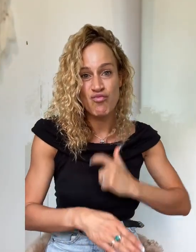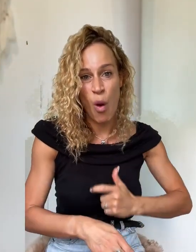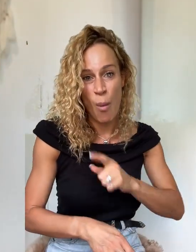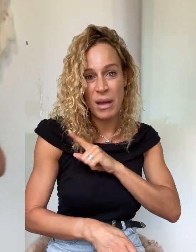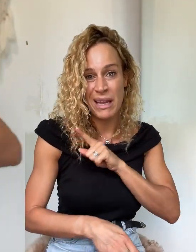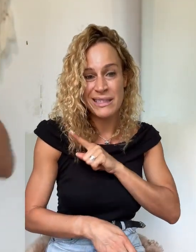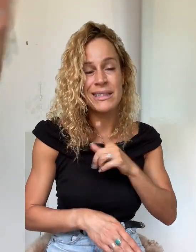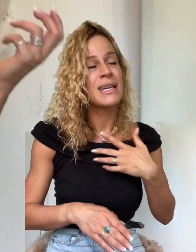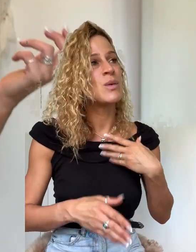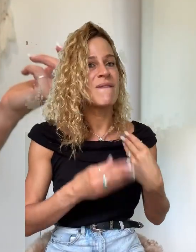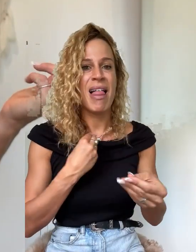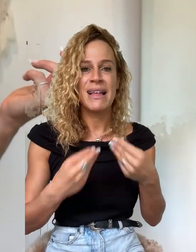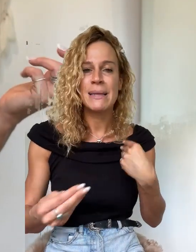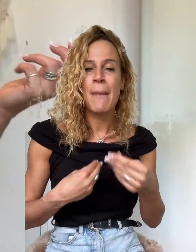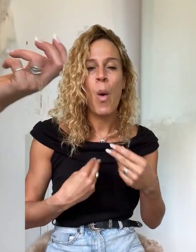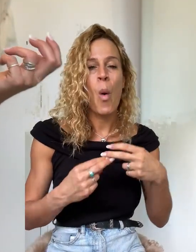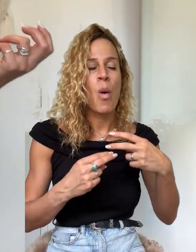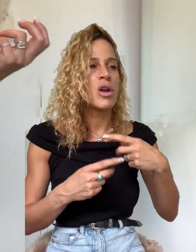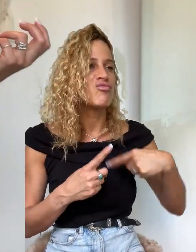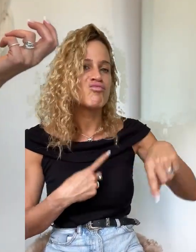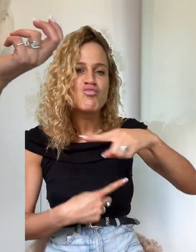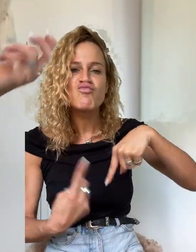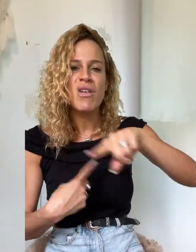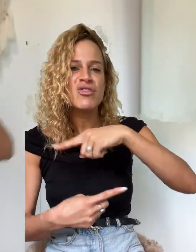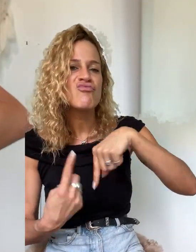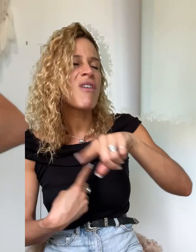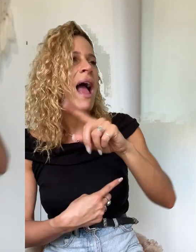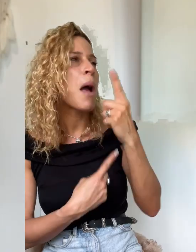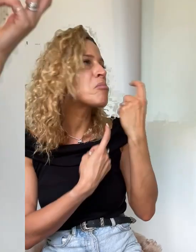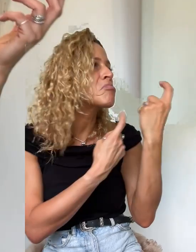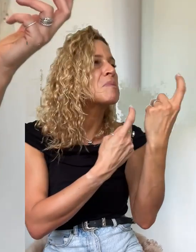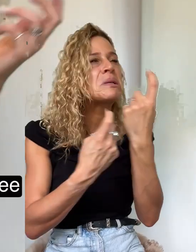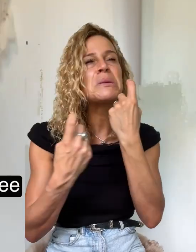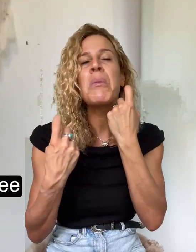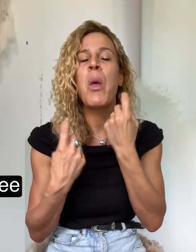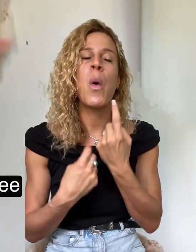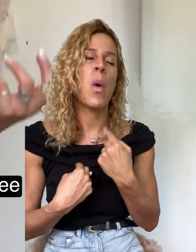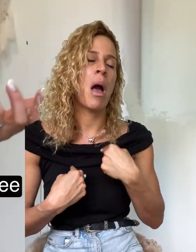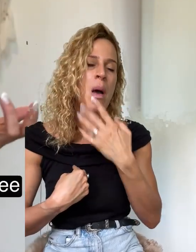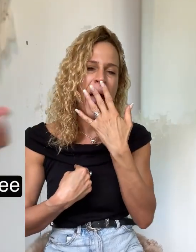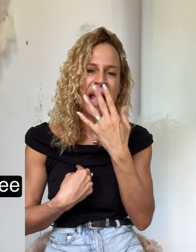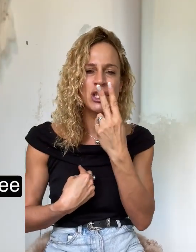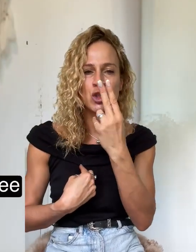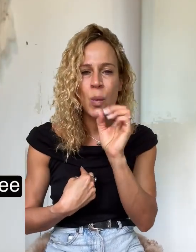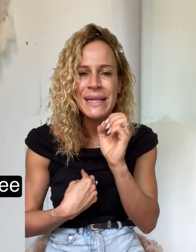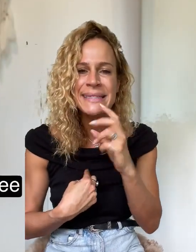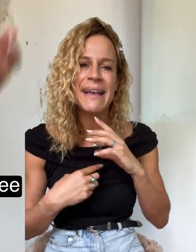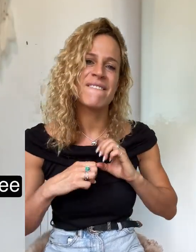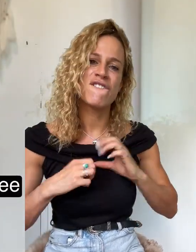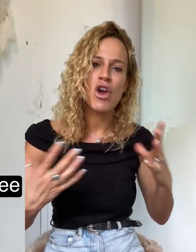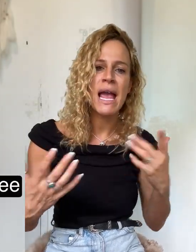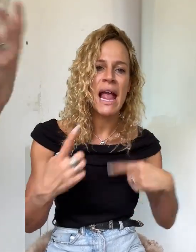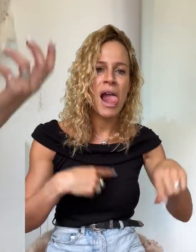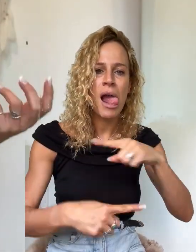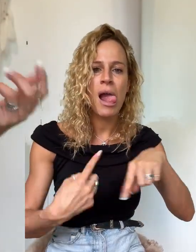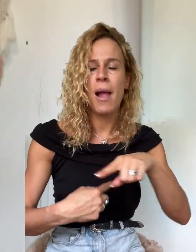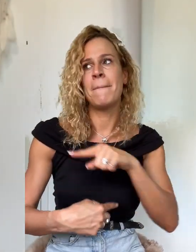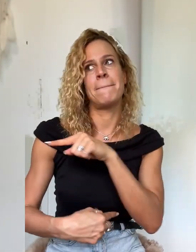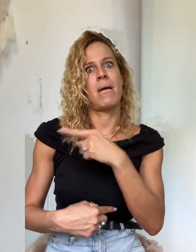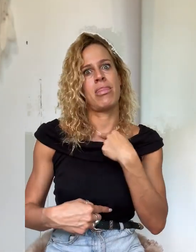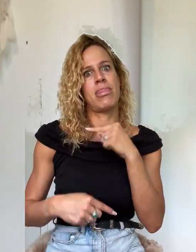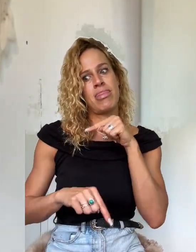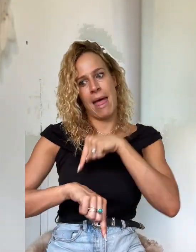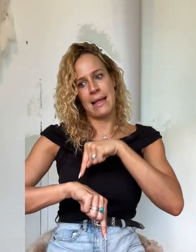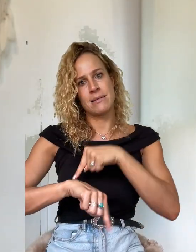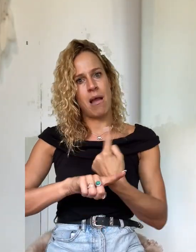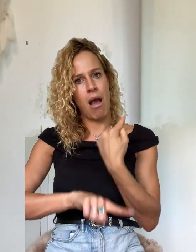random people. I was 20, just thinking like I just wanted to do something interesting and free. But yeah,